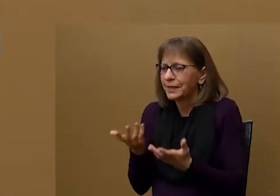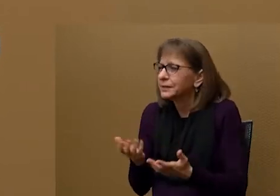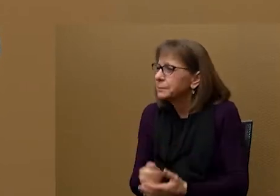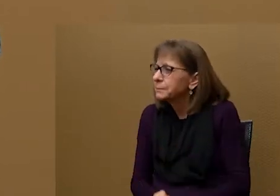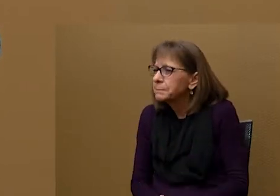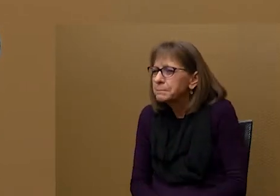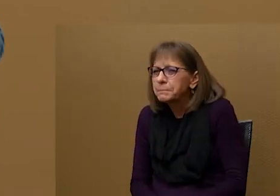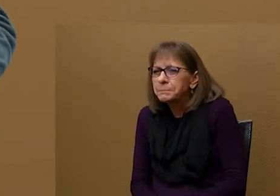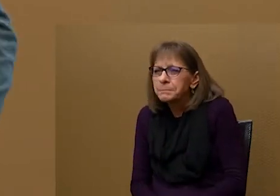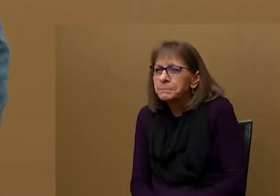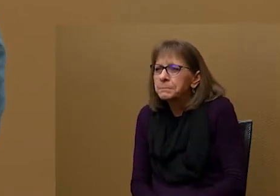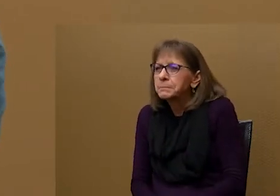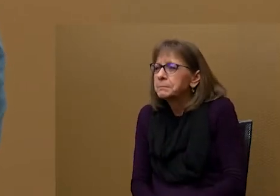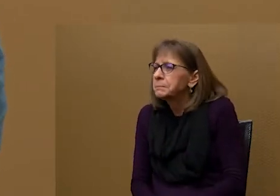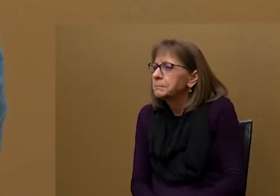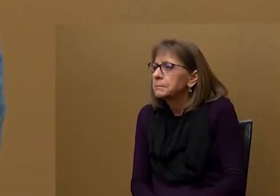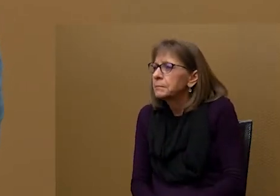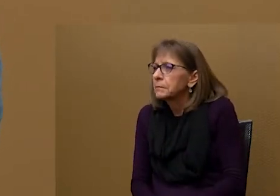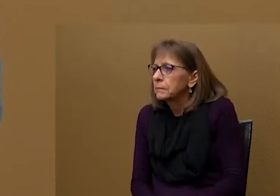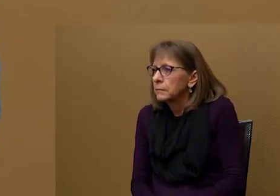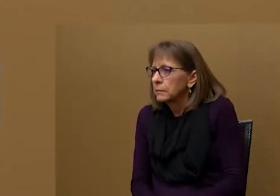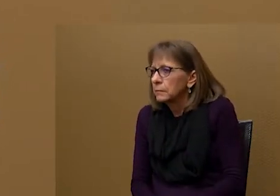bit?